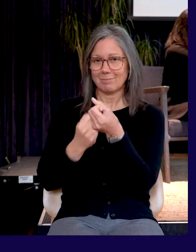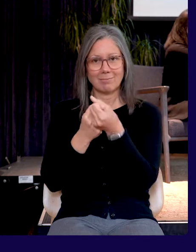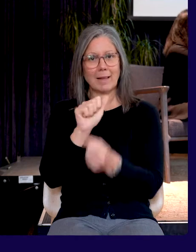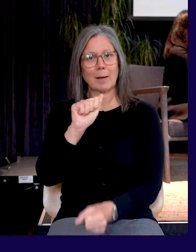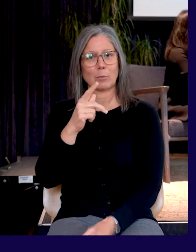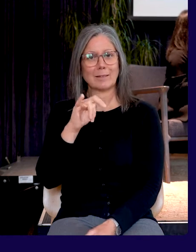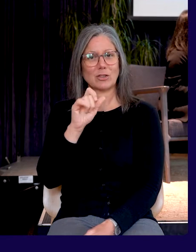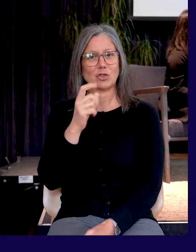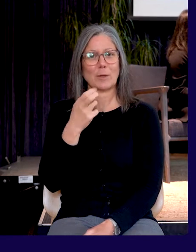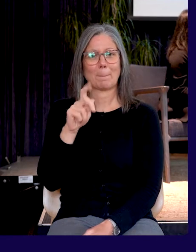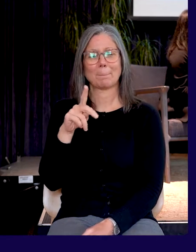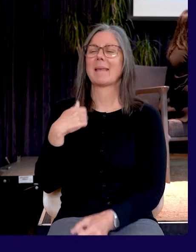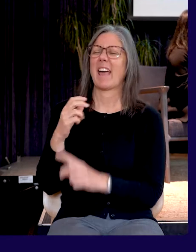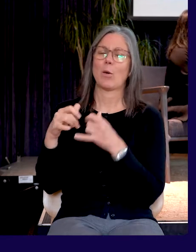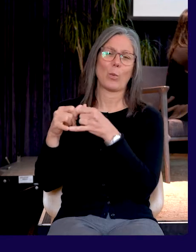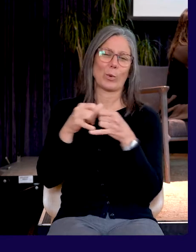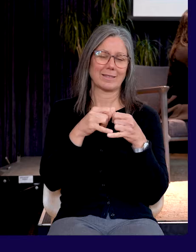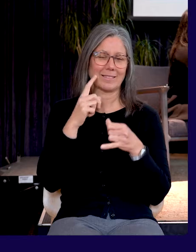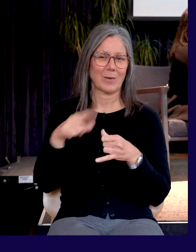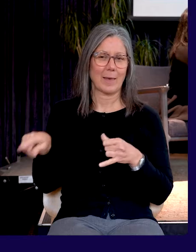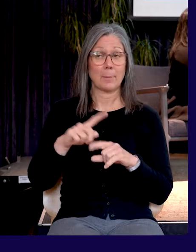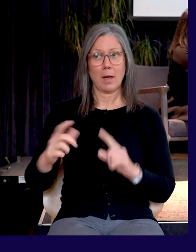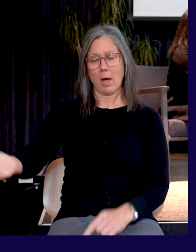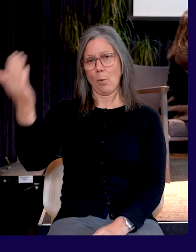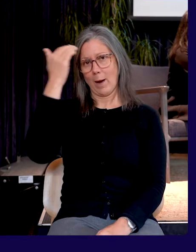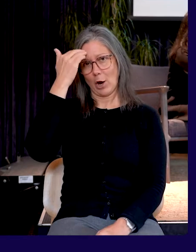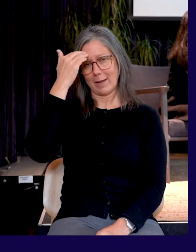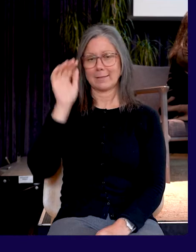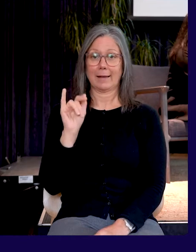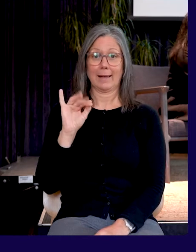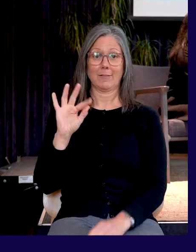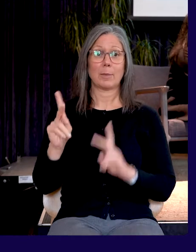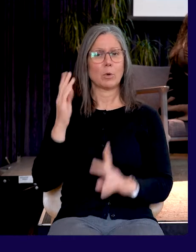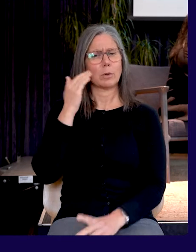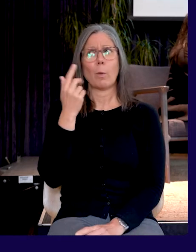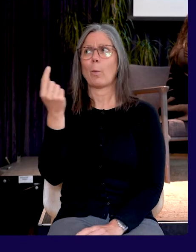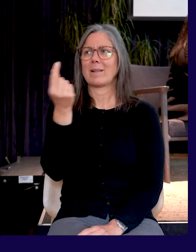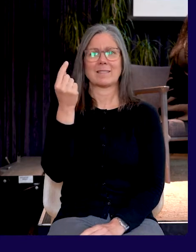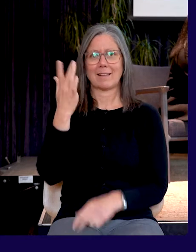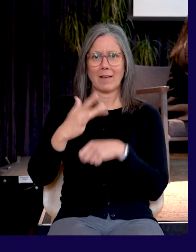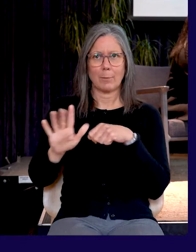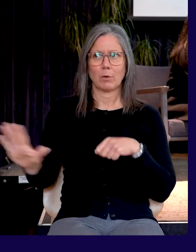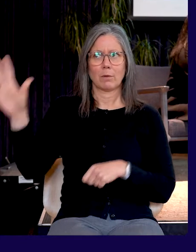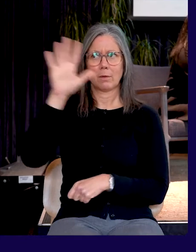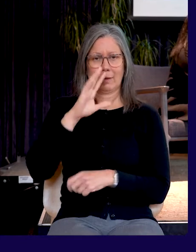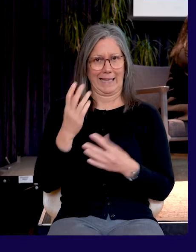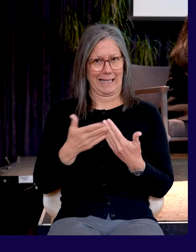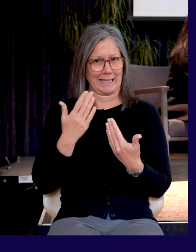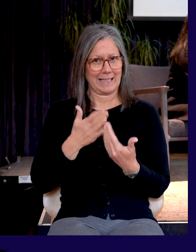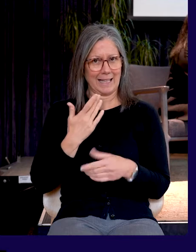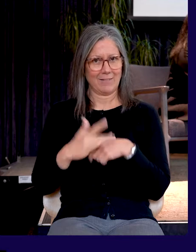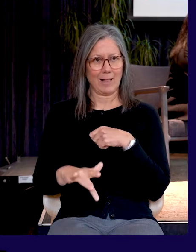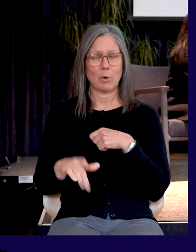some awards out. And so it's awareness. I think if people knew what was available and readily available to